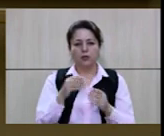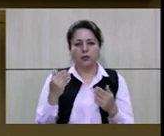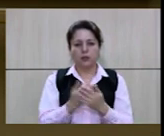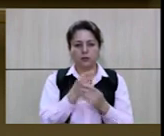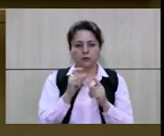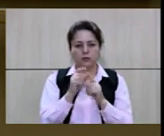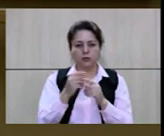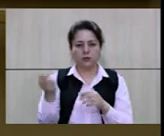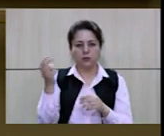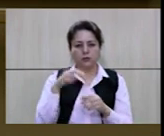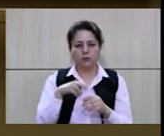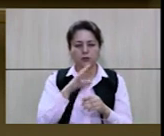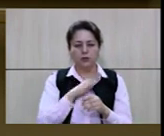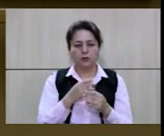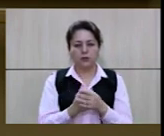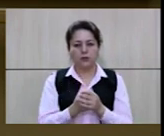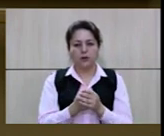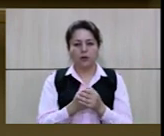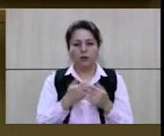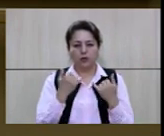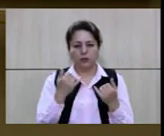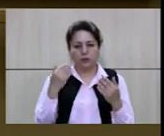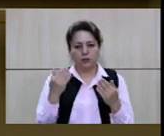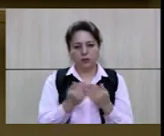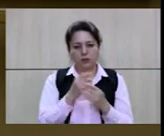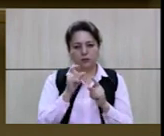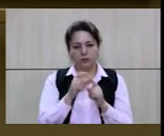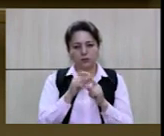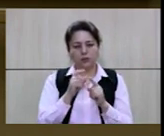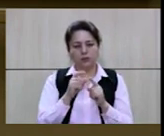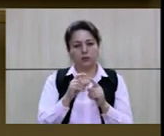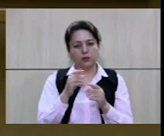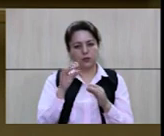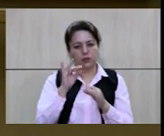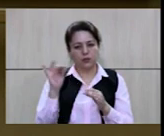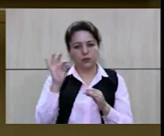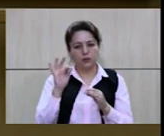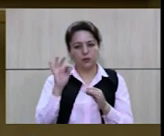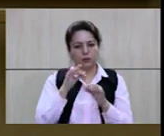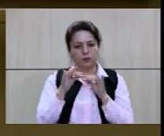kelgan. Keling, yangi so'zlarga izoh berib o'tamiz.